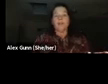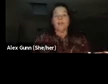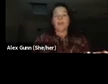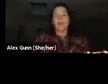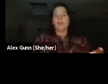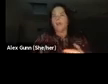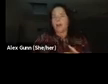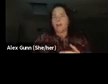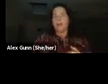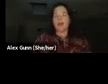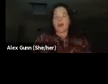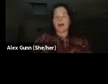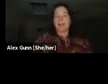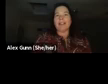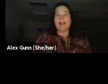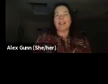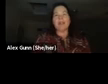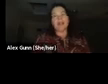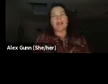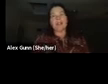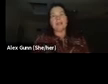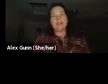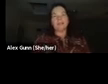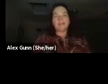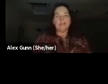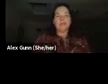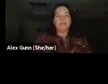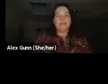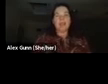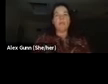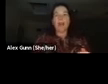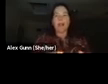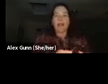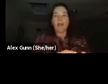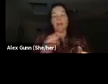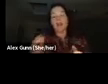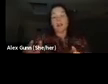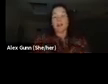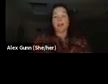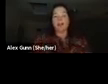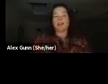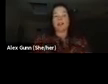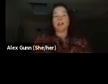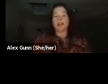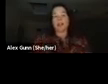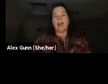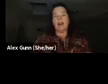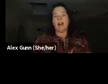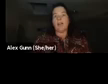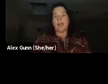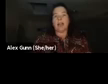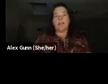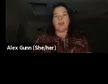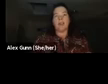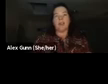So who am I to be talking about these kinds of things? And what have I noticed about this